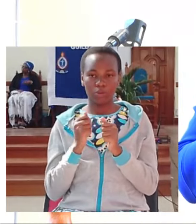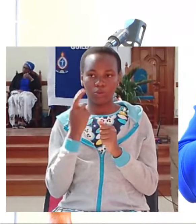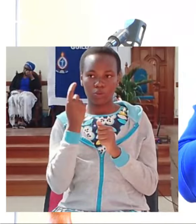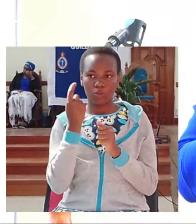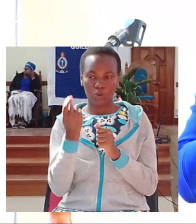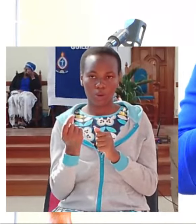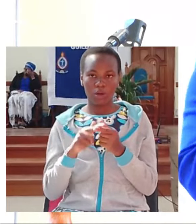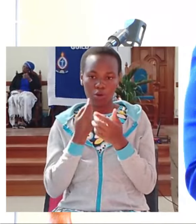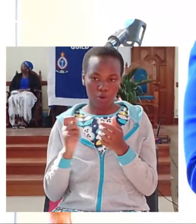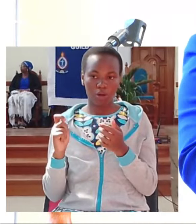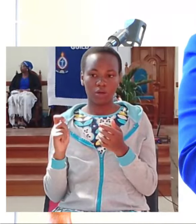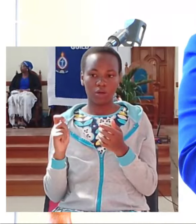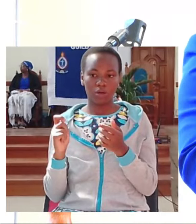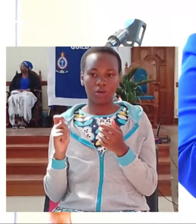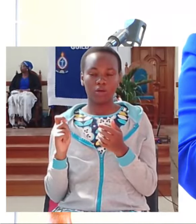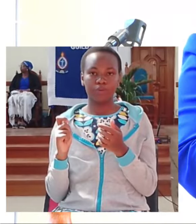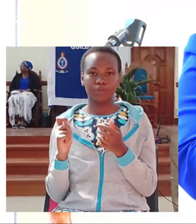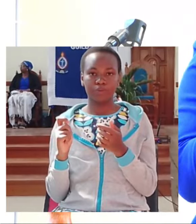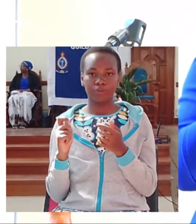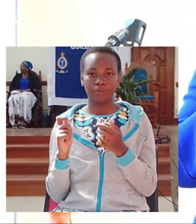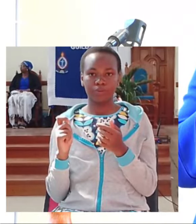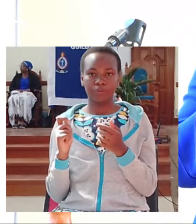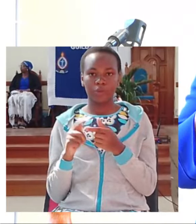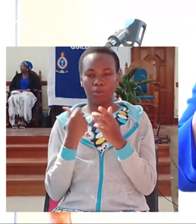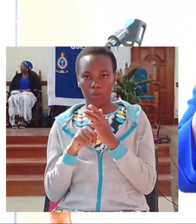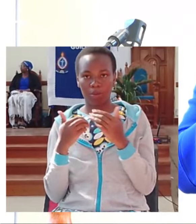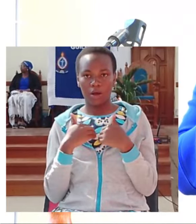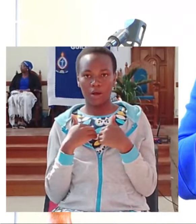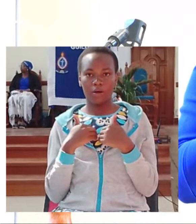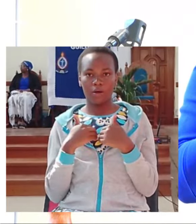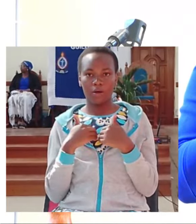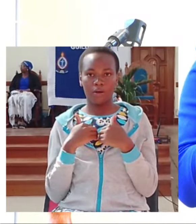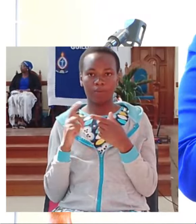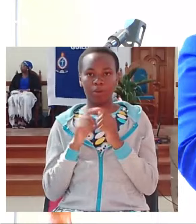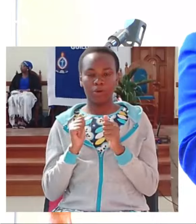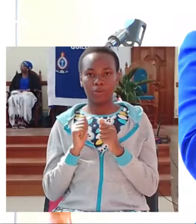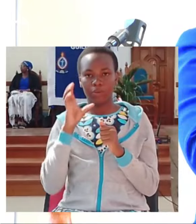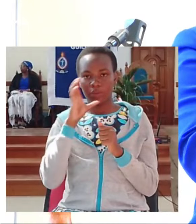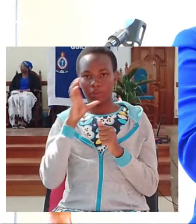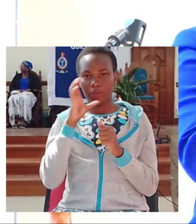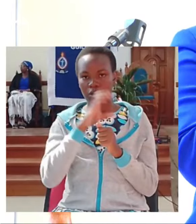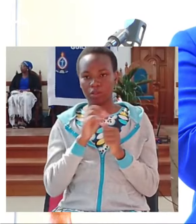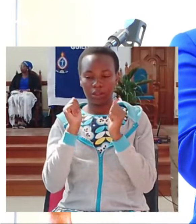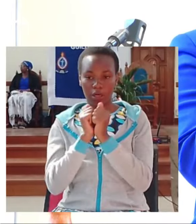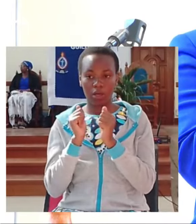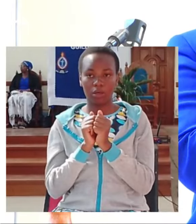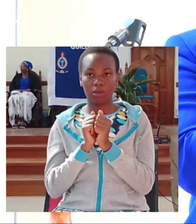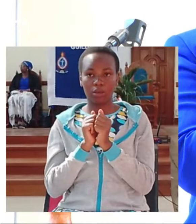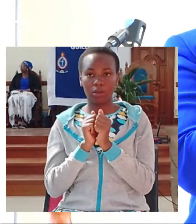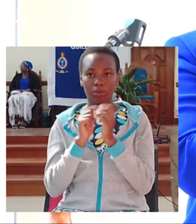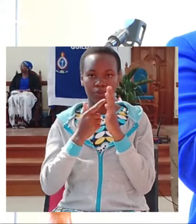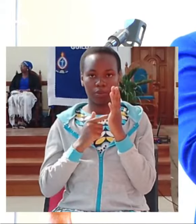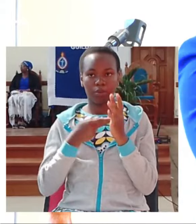Zenye utaandika. Masumbuko. Na mashida zako. Hakuna mtu atakosa vitu kumi. Wale ambao ni